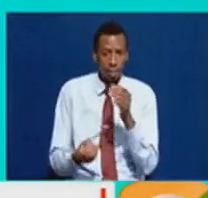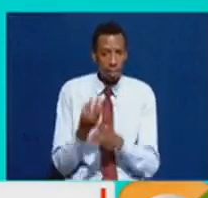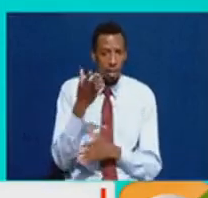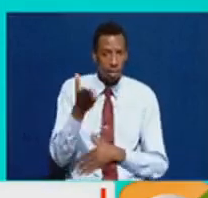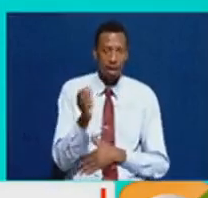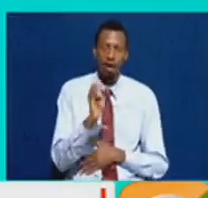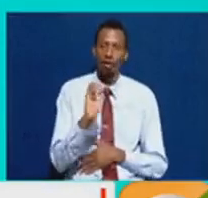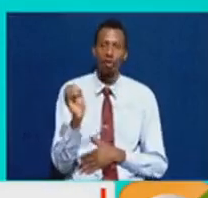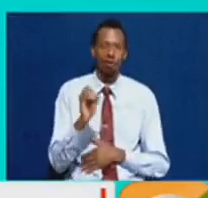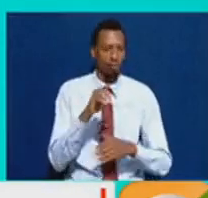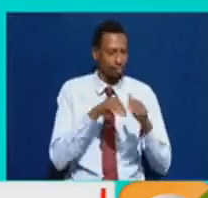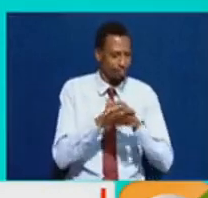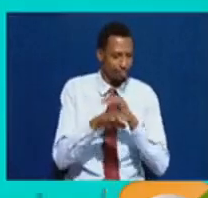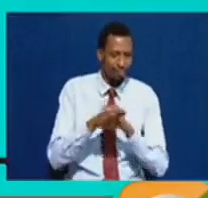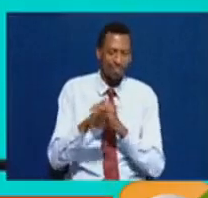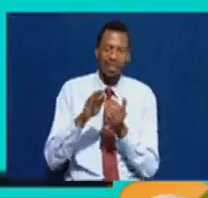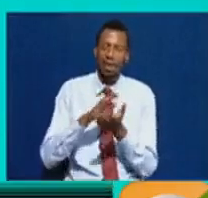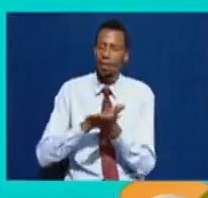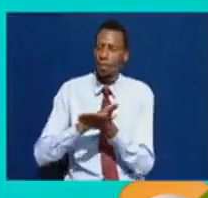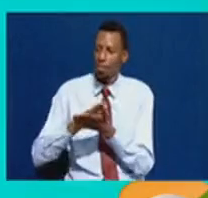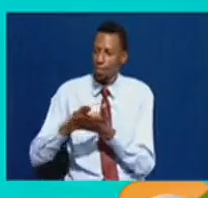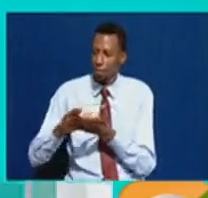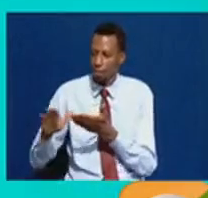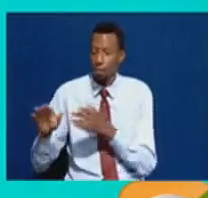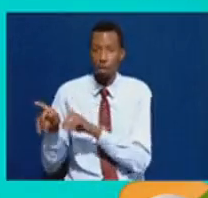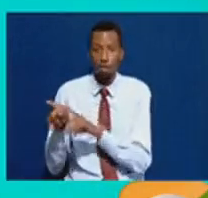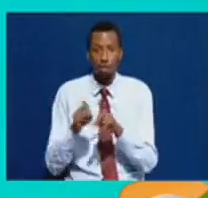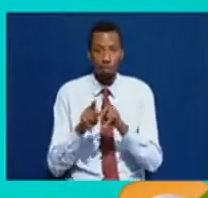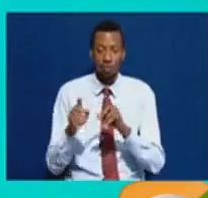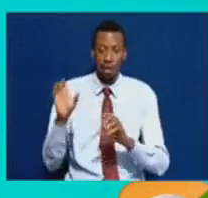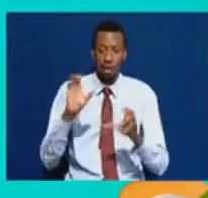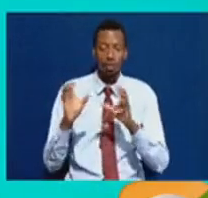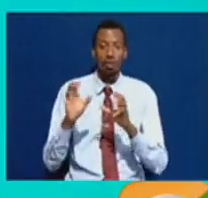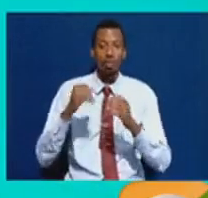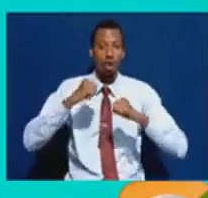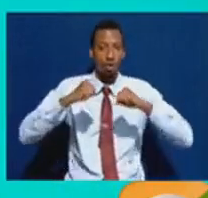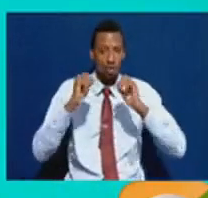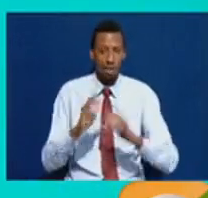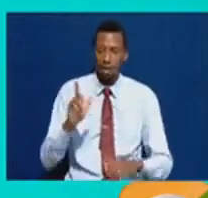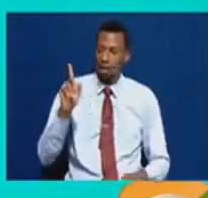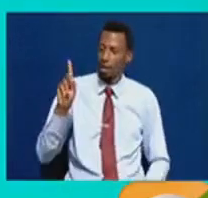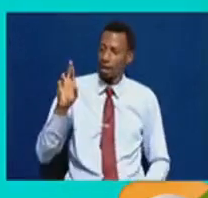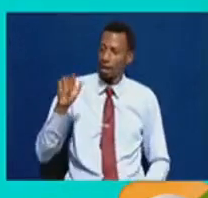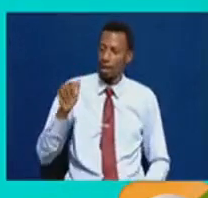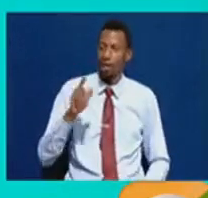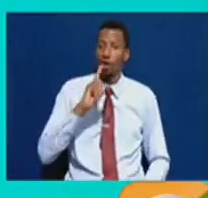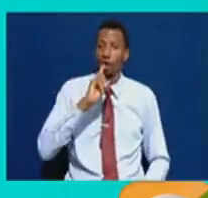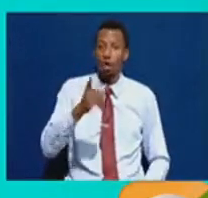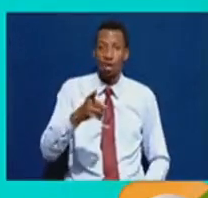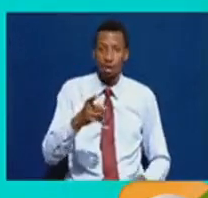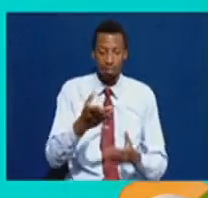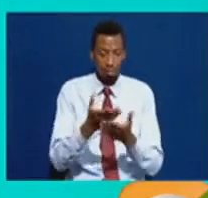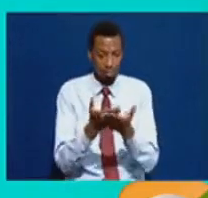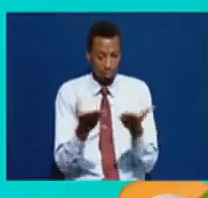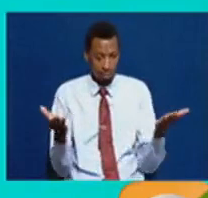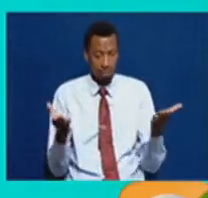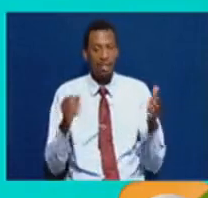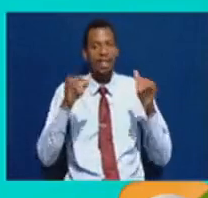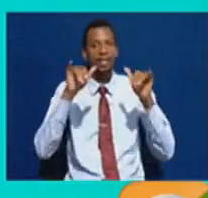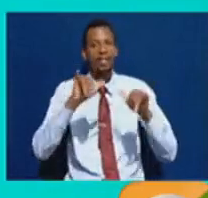smooth and diplomatic, and the customs officers of the KRA have been instructed to ensure this